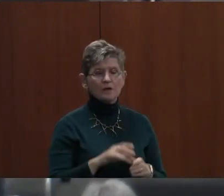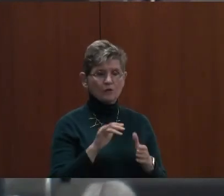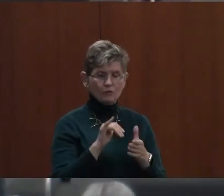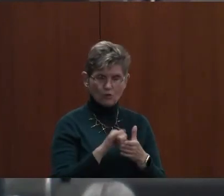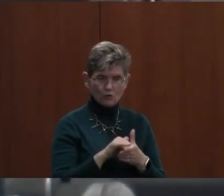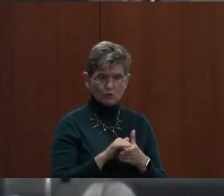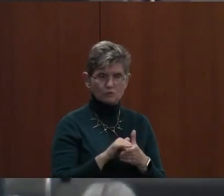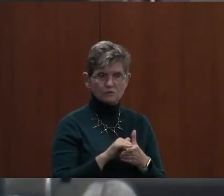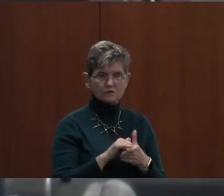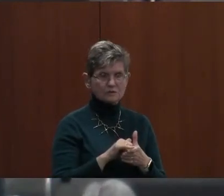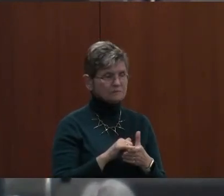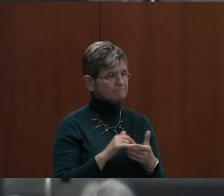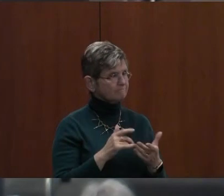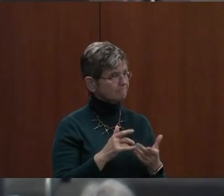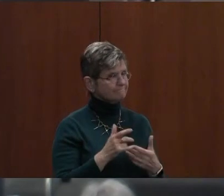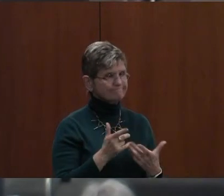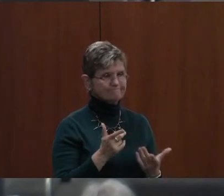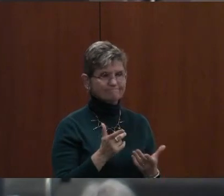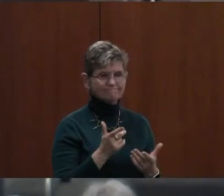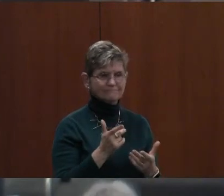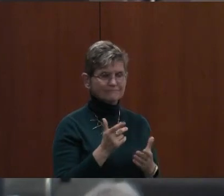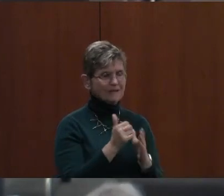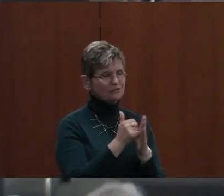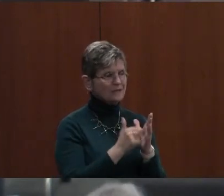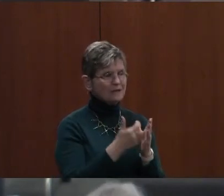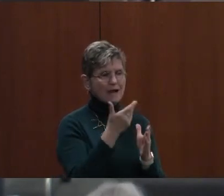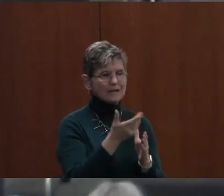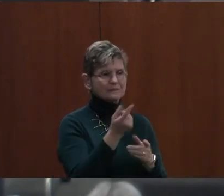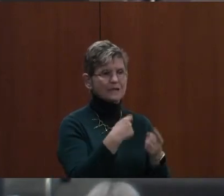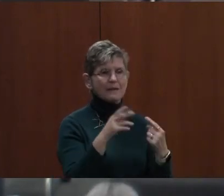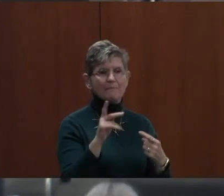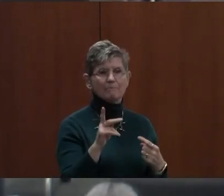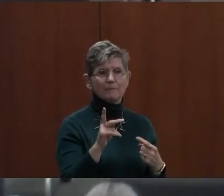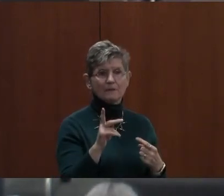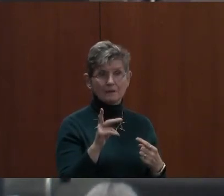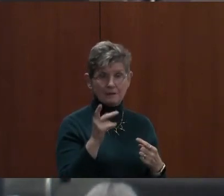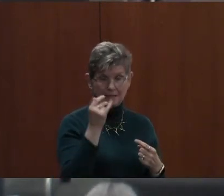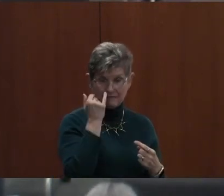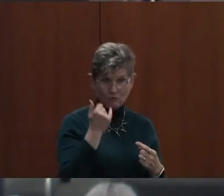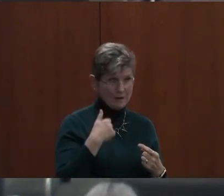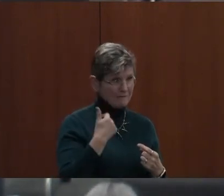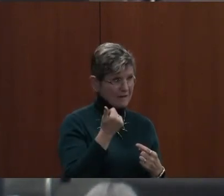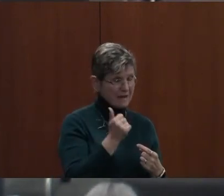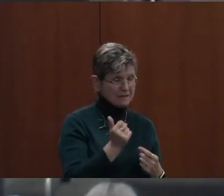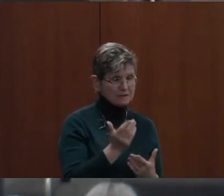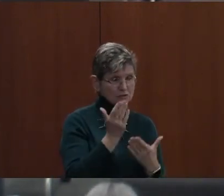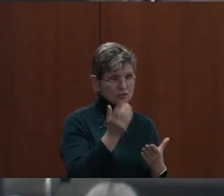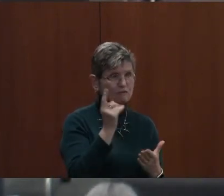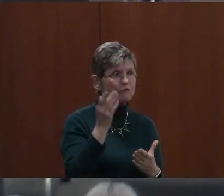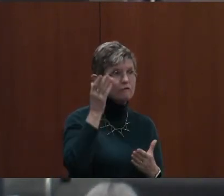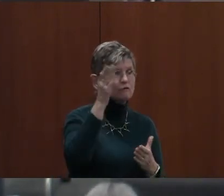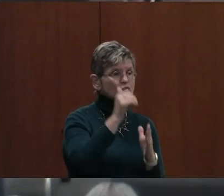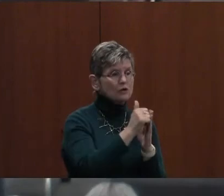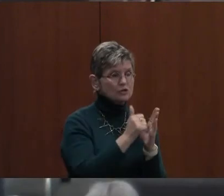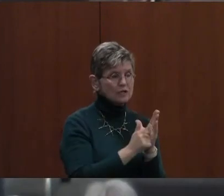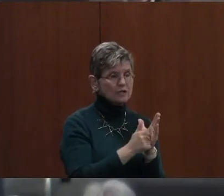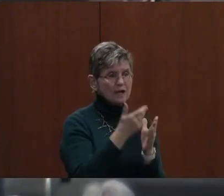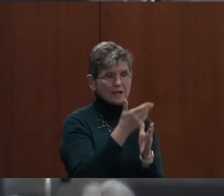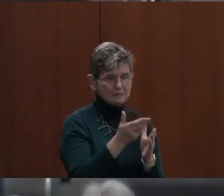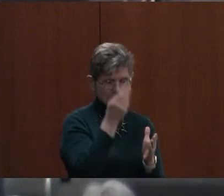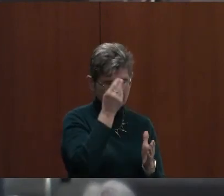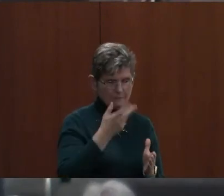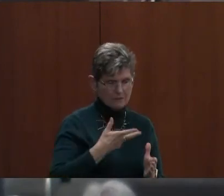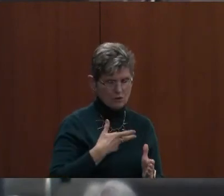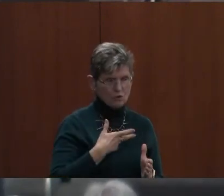those are upcoming agenda items. Colleagues, if you have any suggestions for future agenda items, please let me or a member